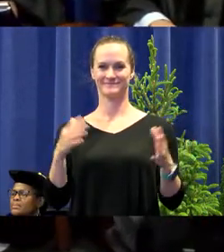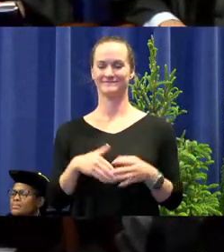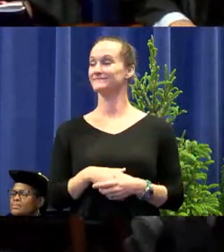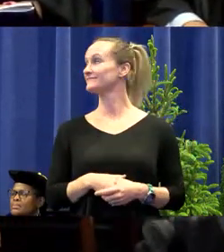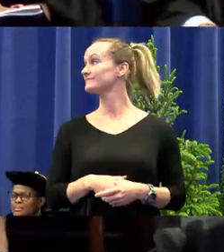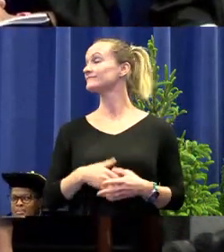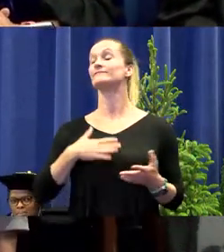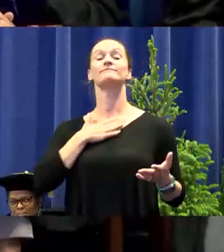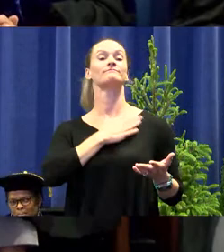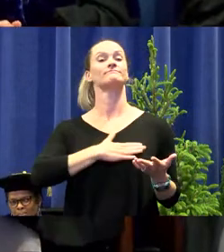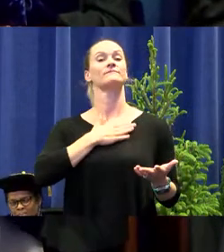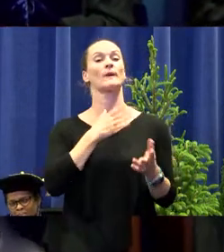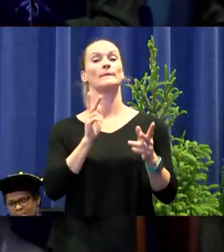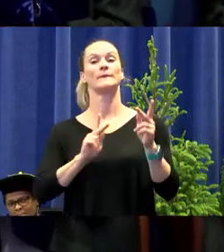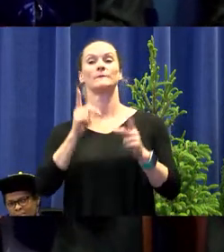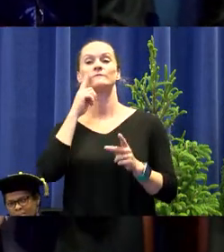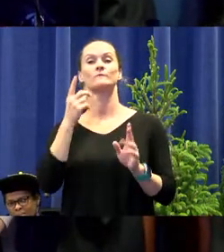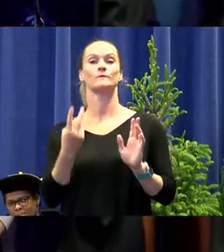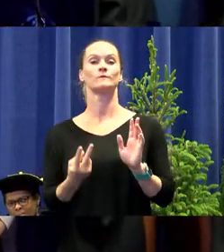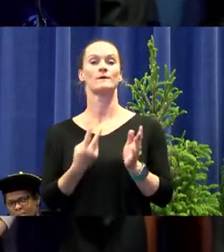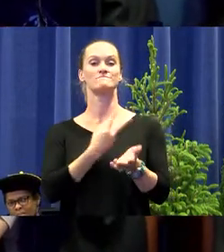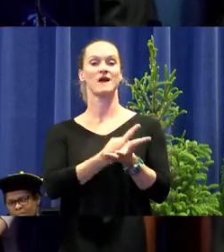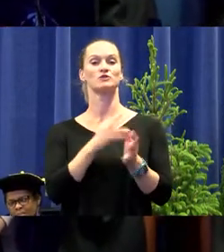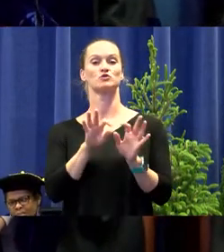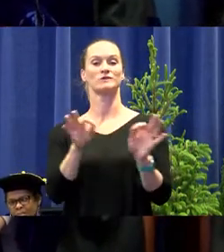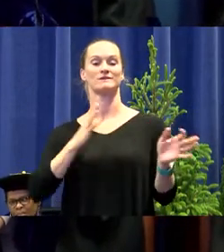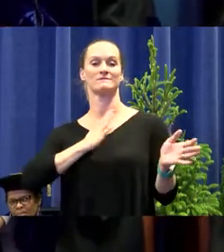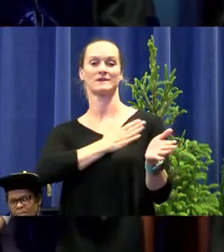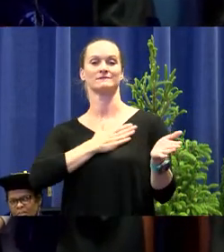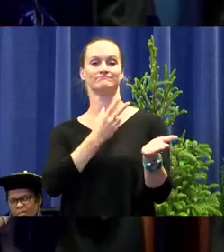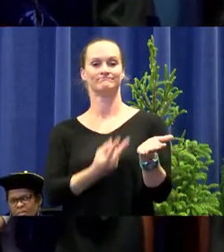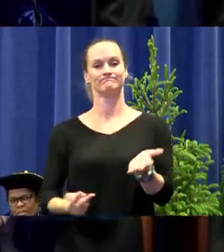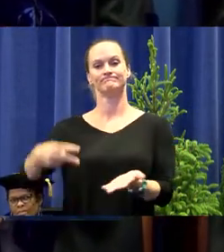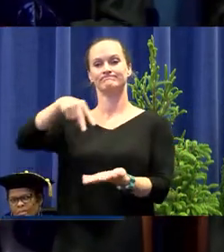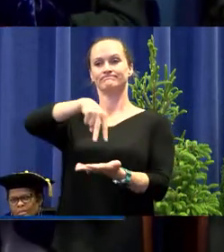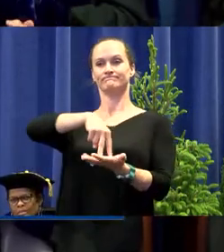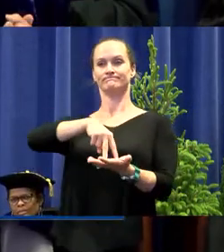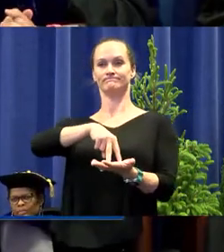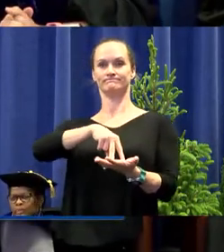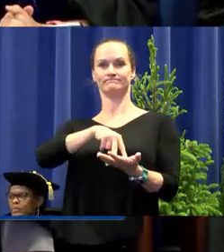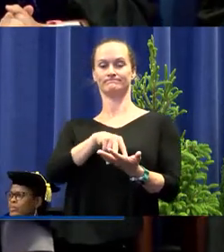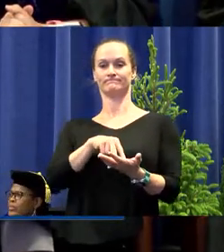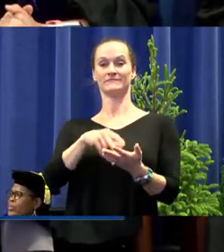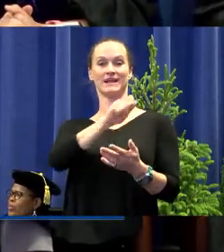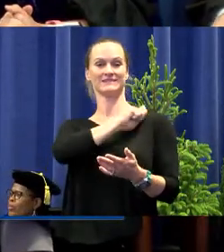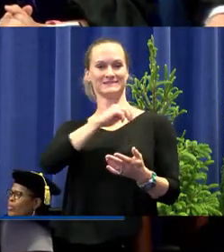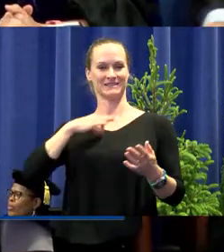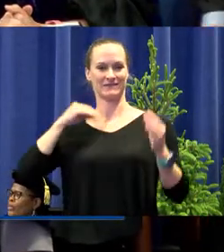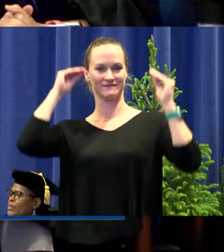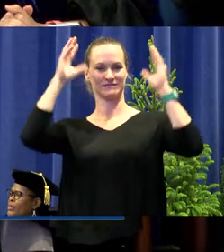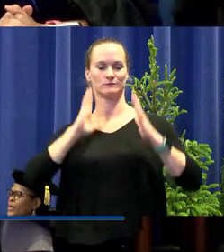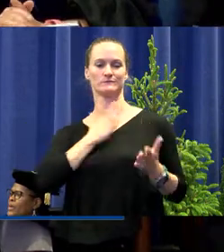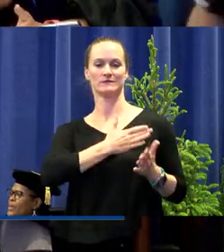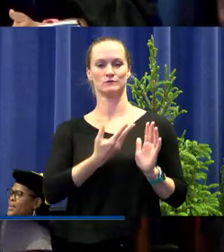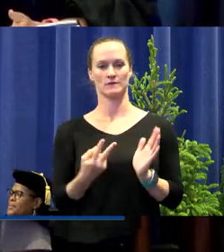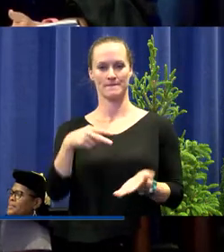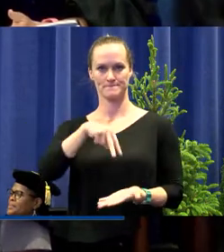Will the candidates for master's degrees please rise and remain standing? Will the faculty please rise?